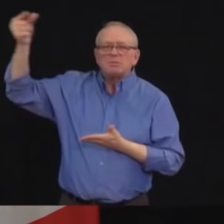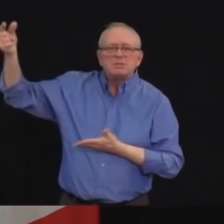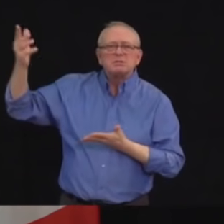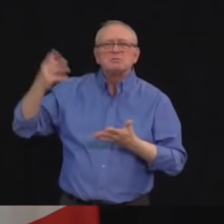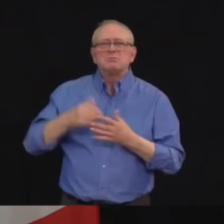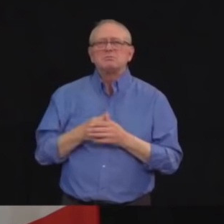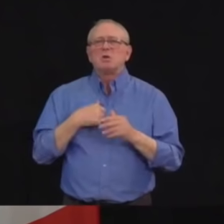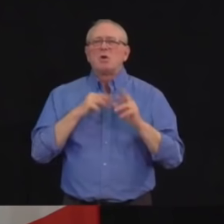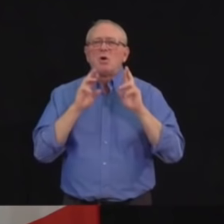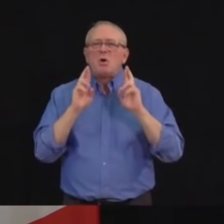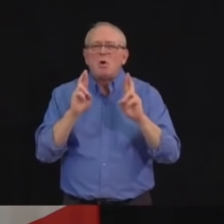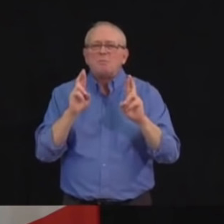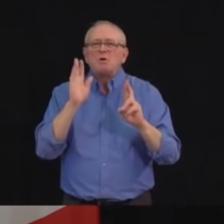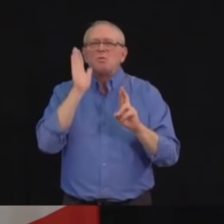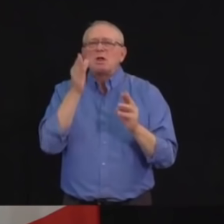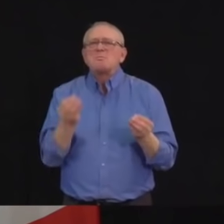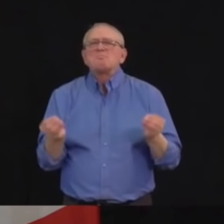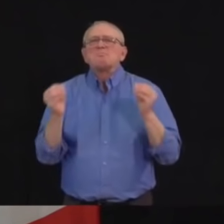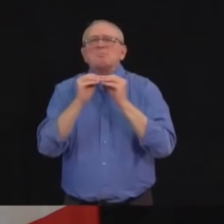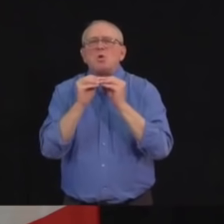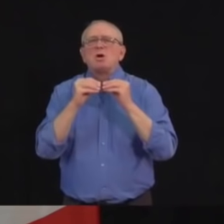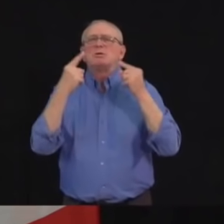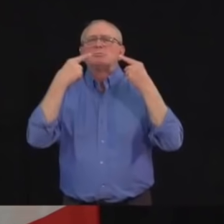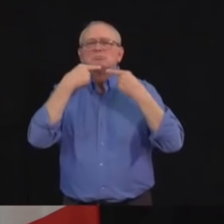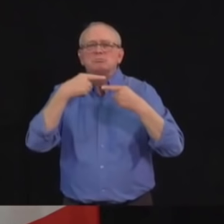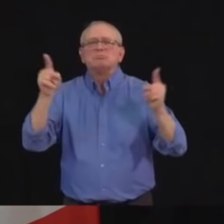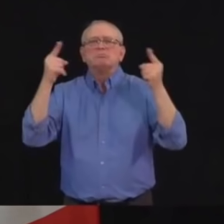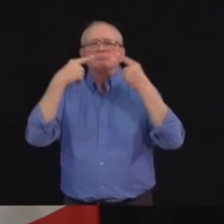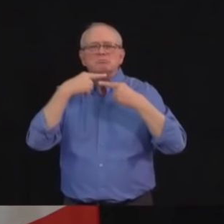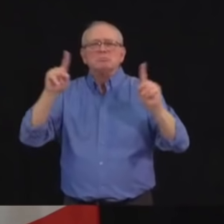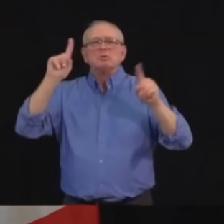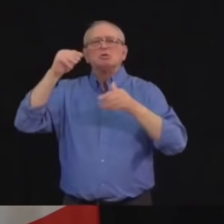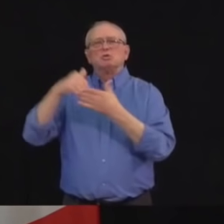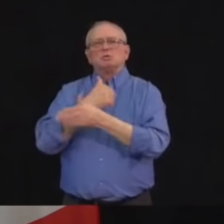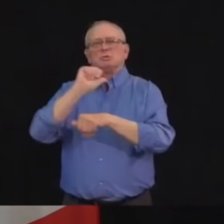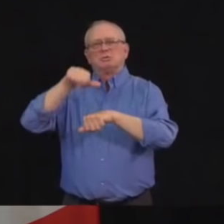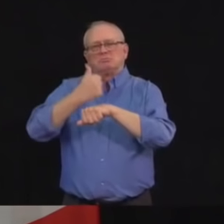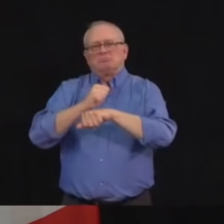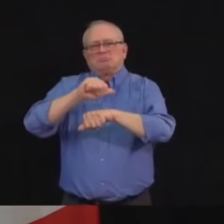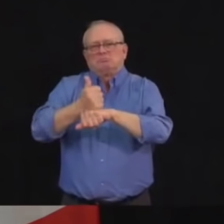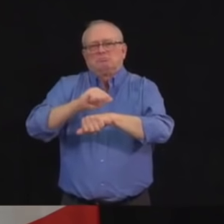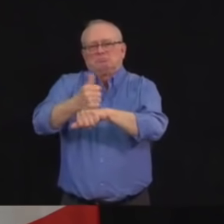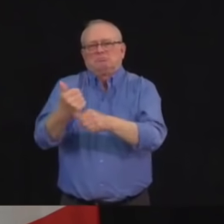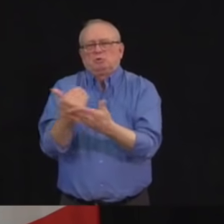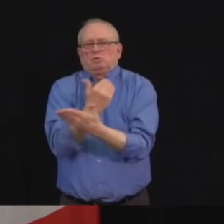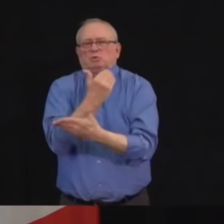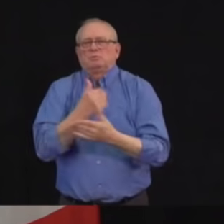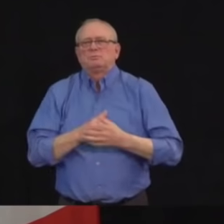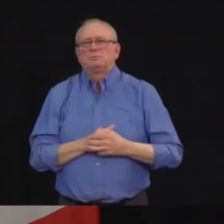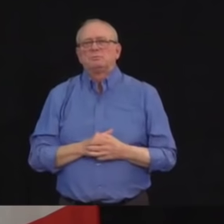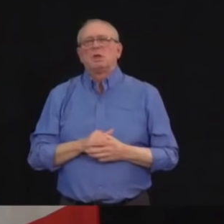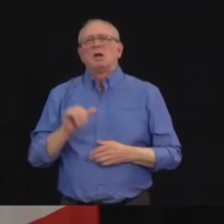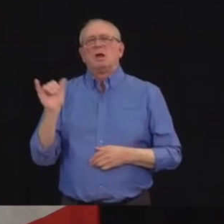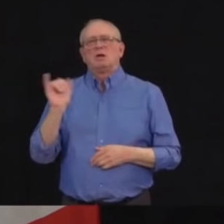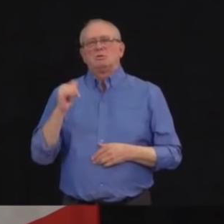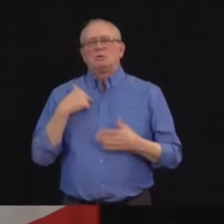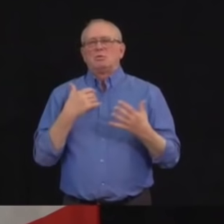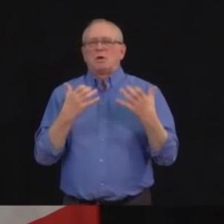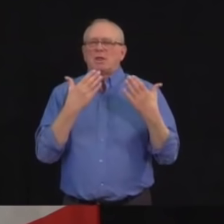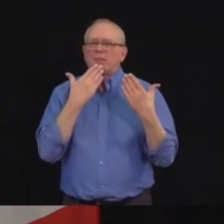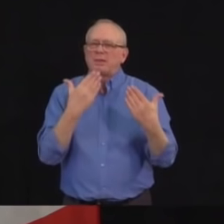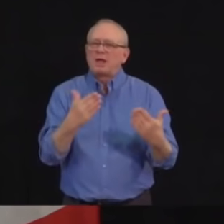in the days to come. I also want to thank my fellow premiers. We were on a call yesterday with all 13